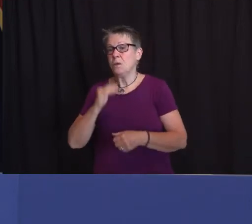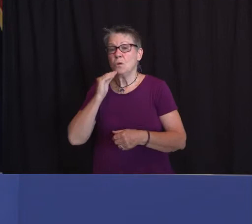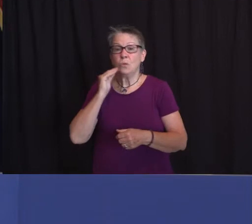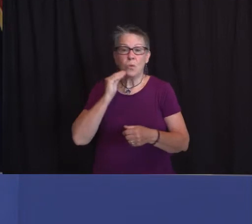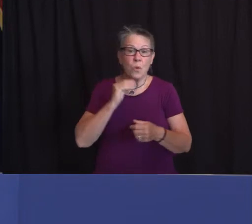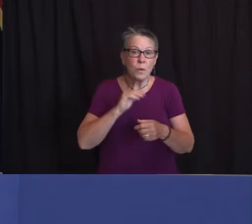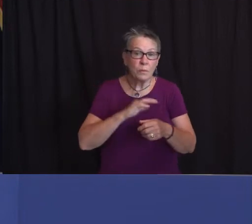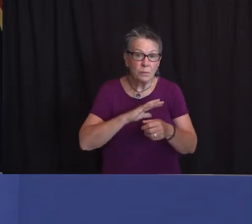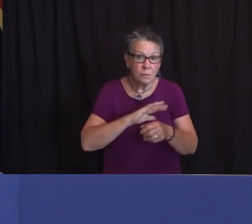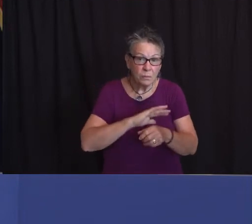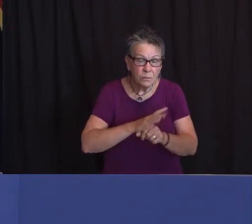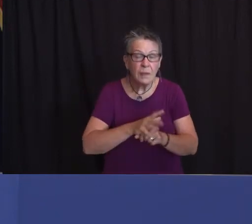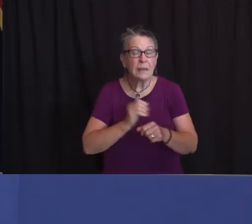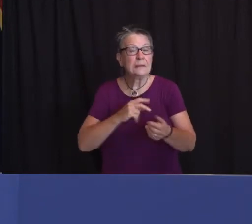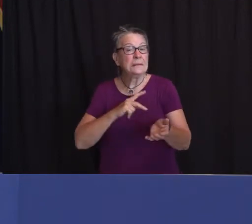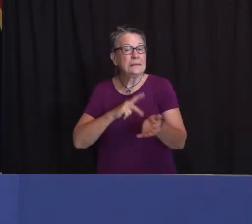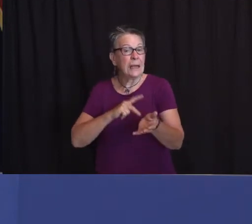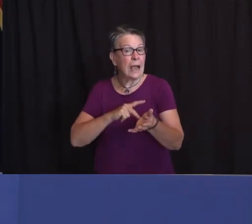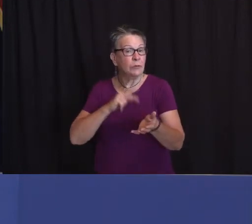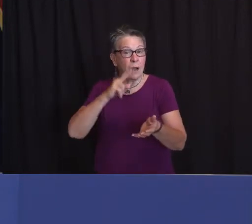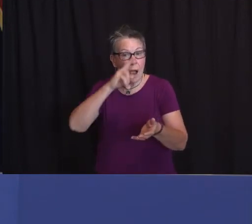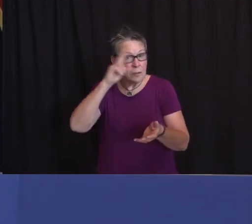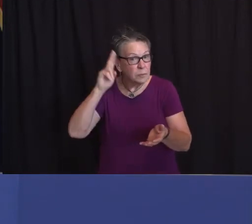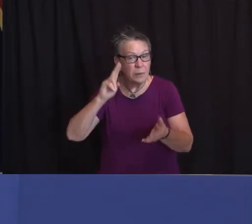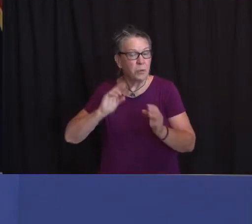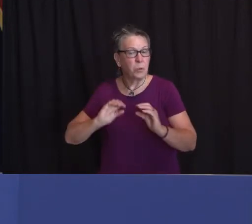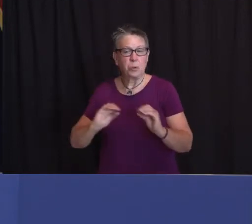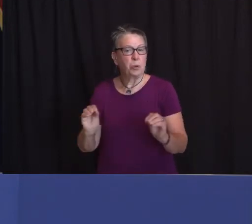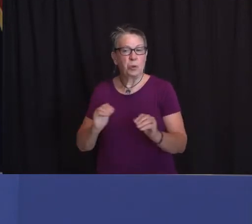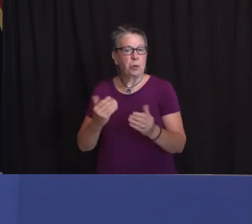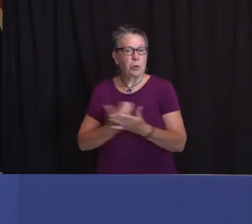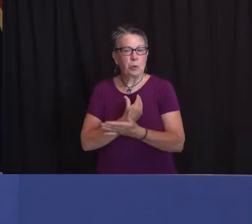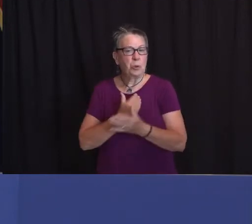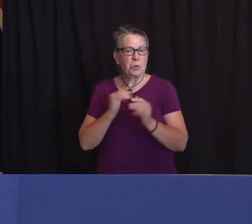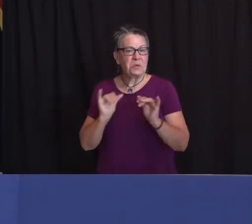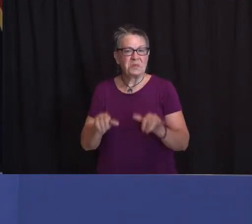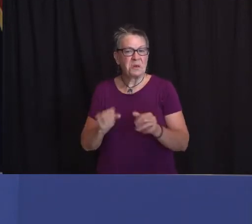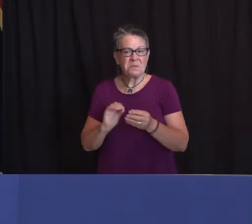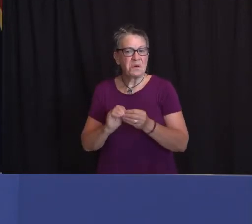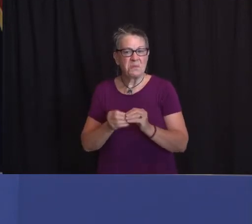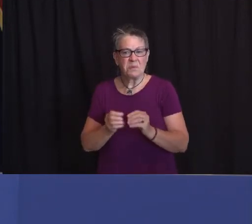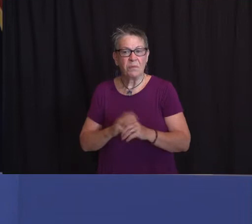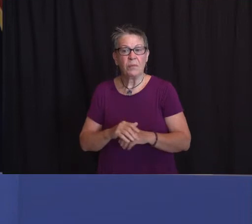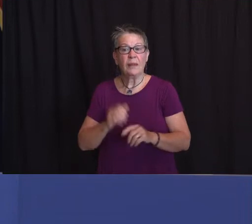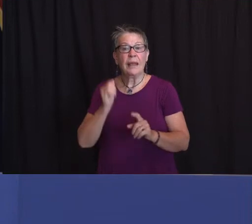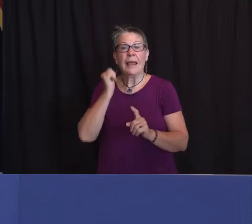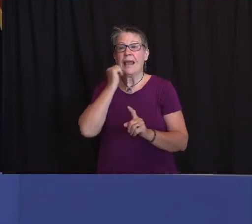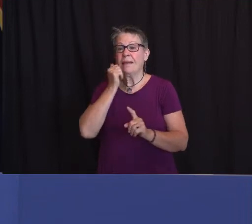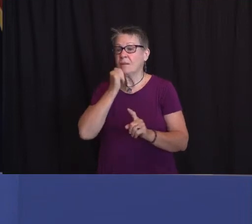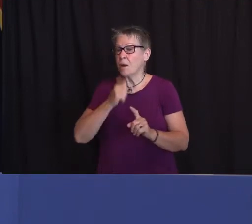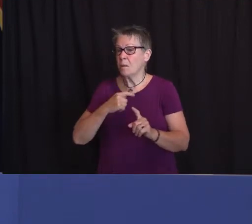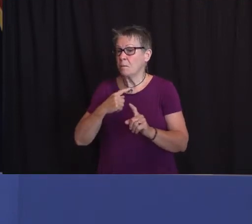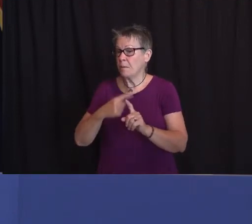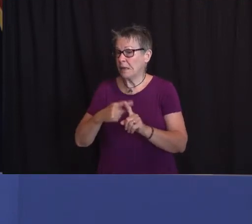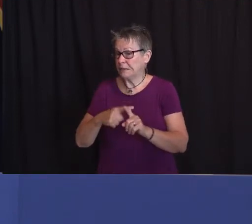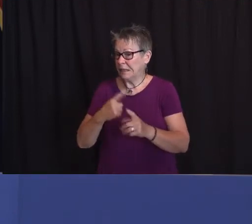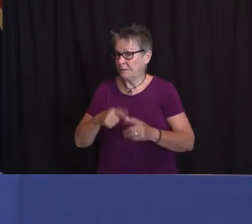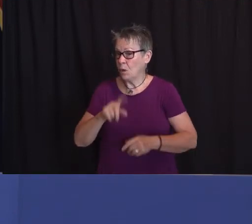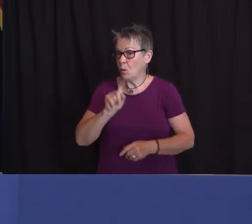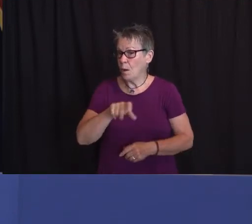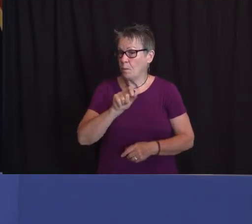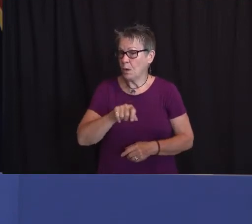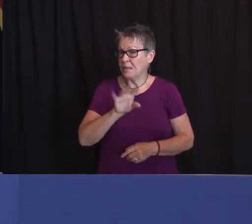percent positivity as of July 8th is 1.7%, the northern part of the